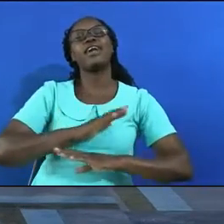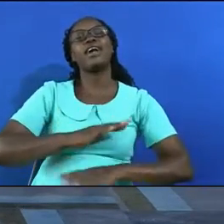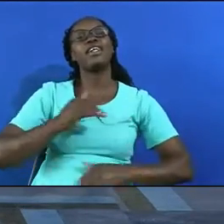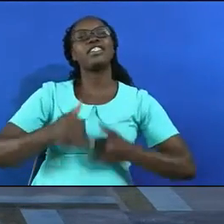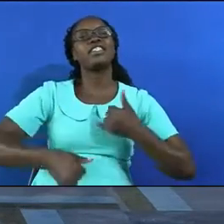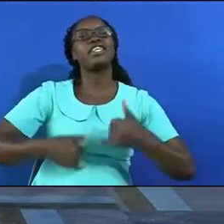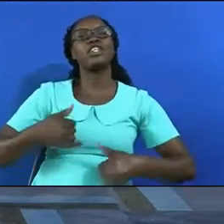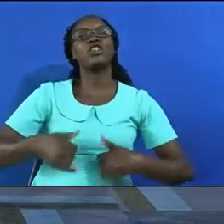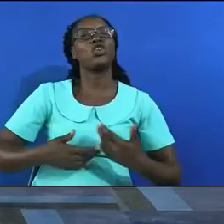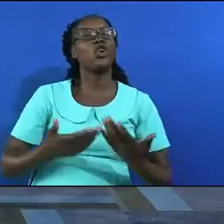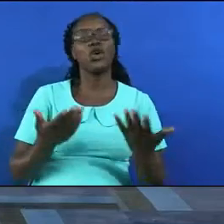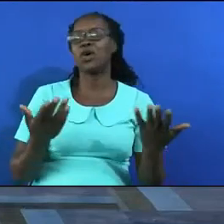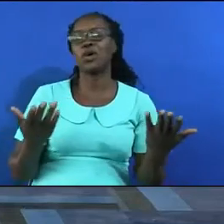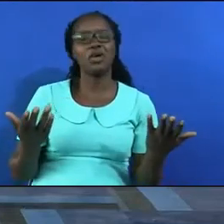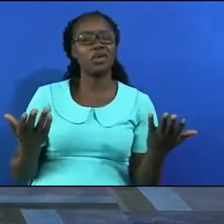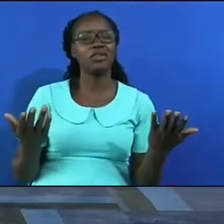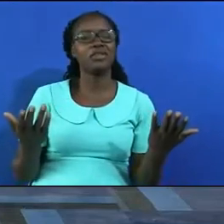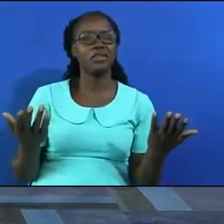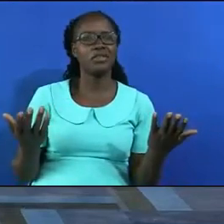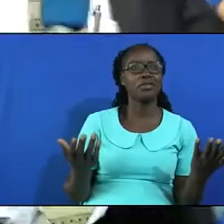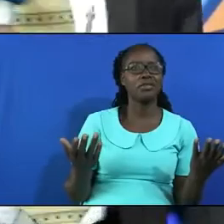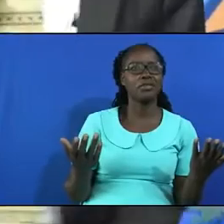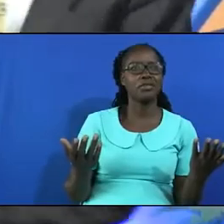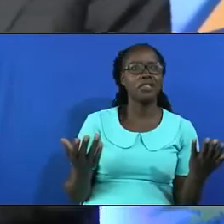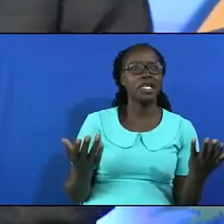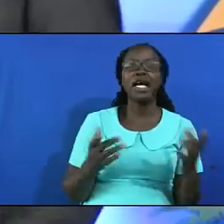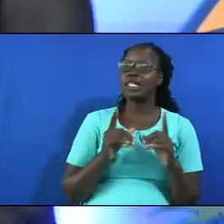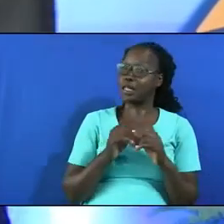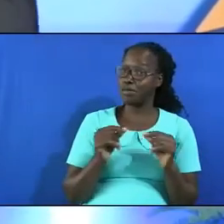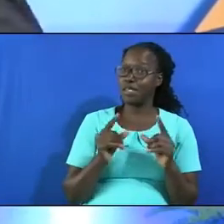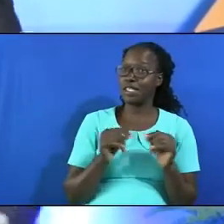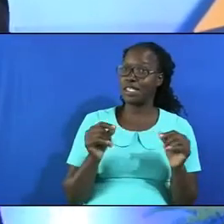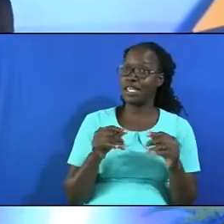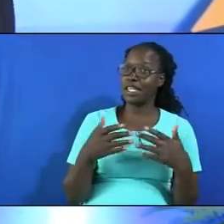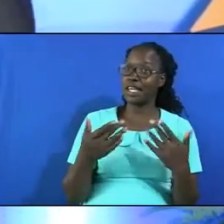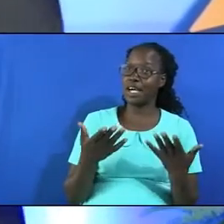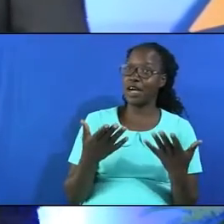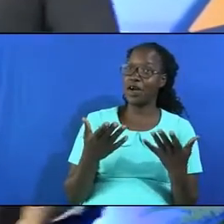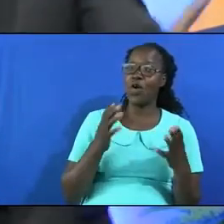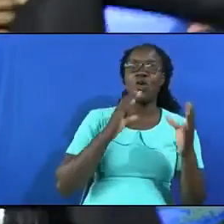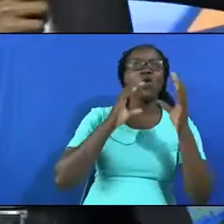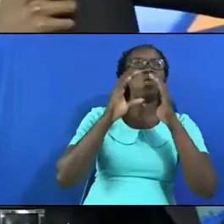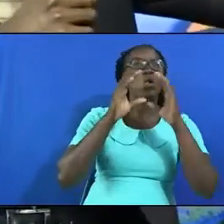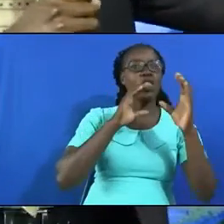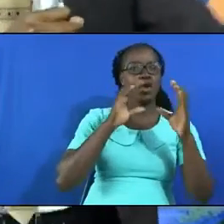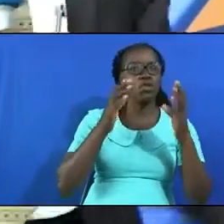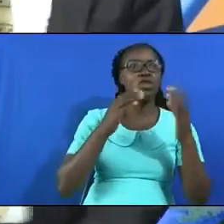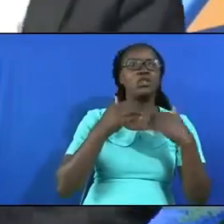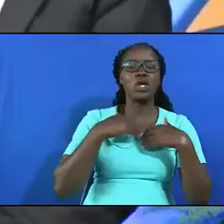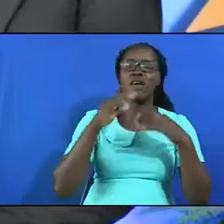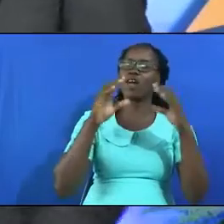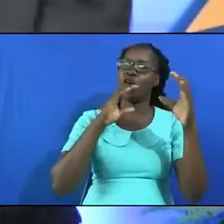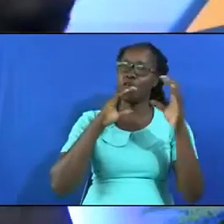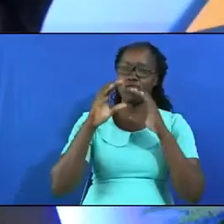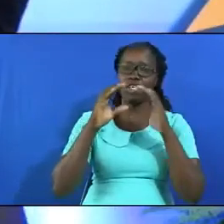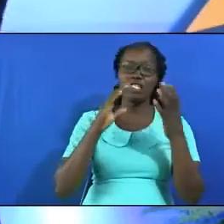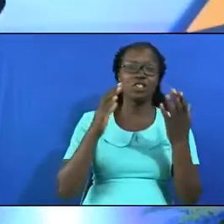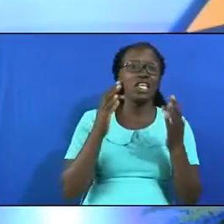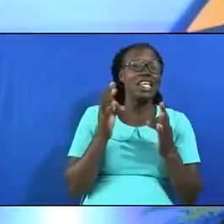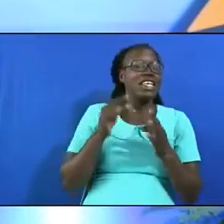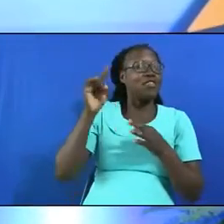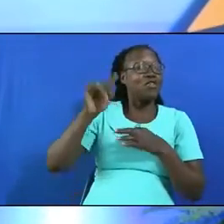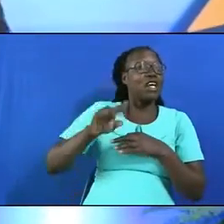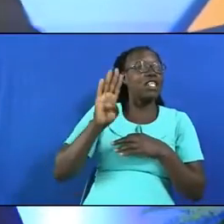Let's do what? Relax. Let's enjoy the message. And that's how we converse. Let's have a conversation. If